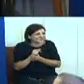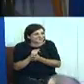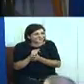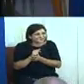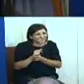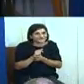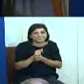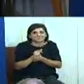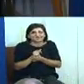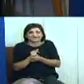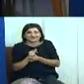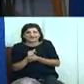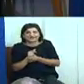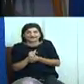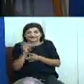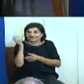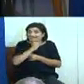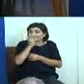Wow.